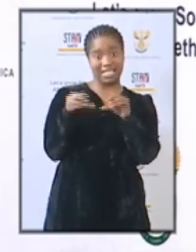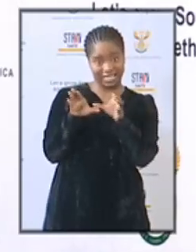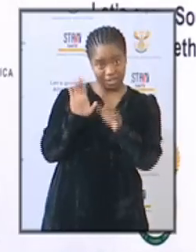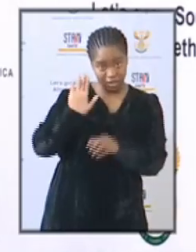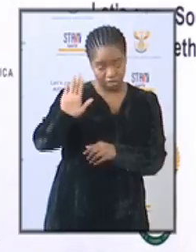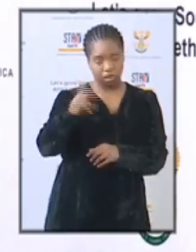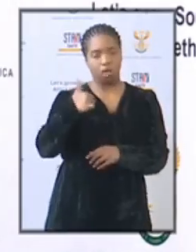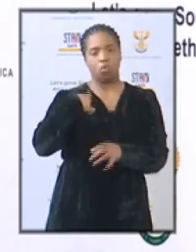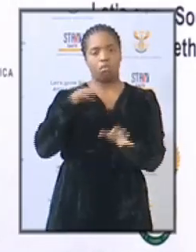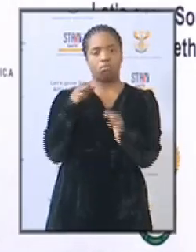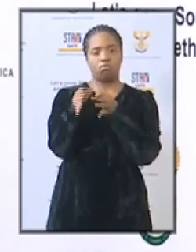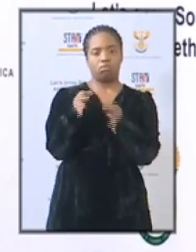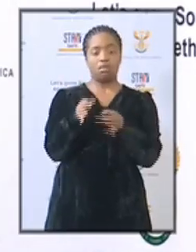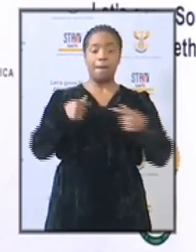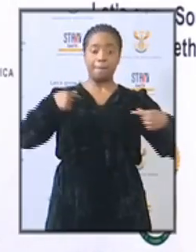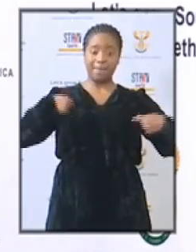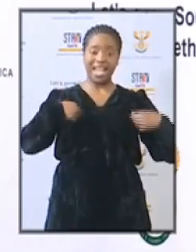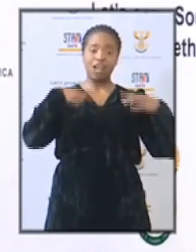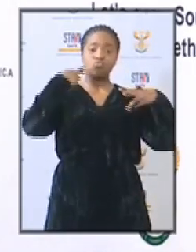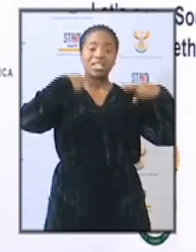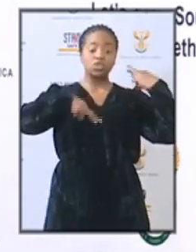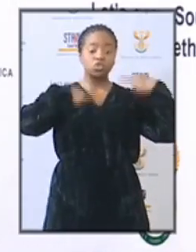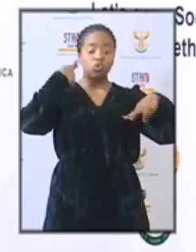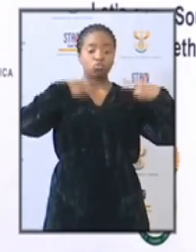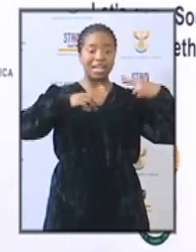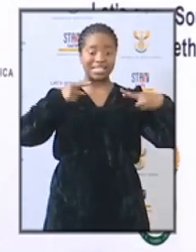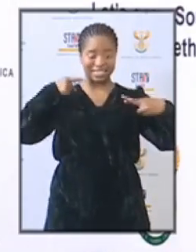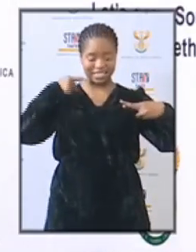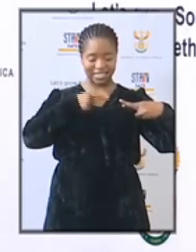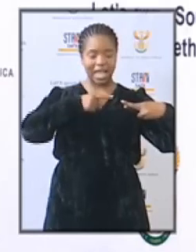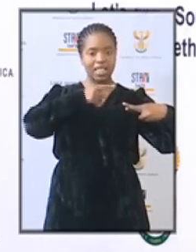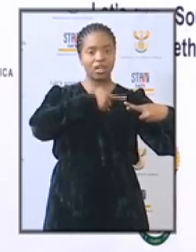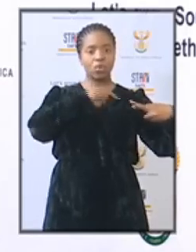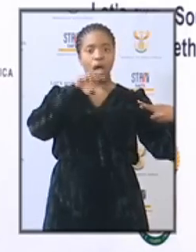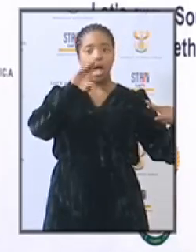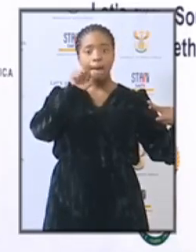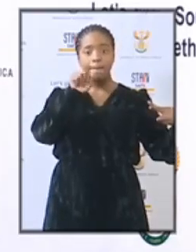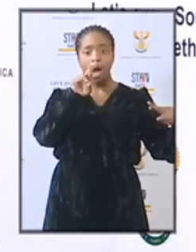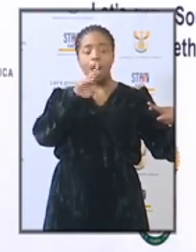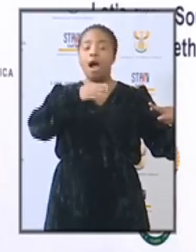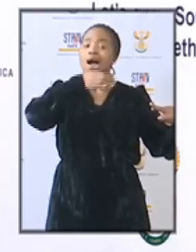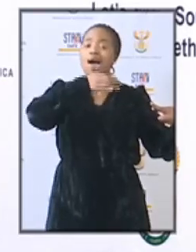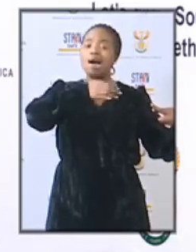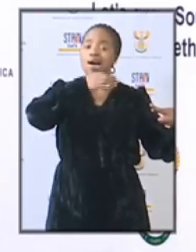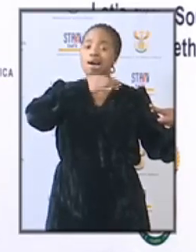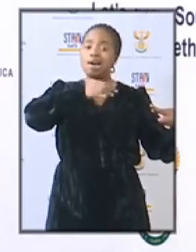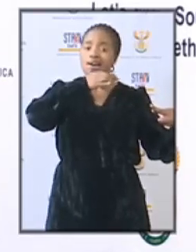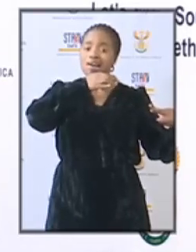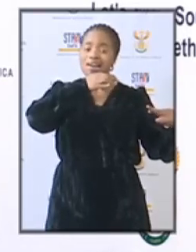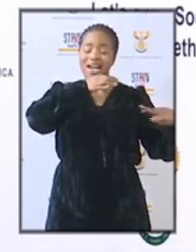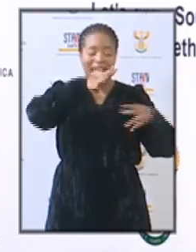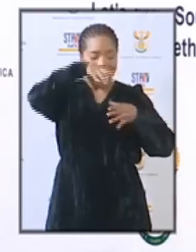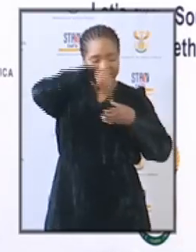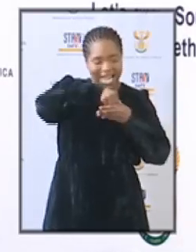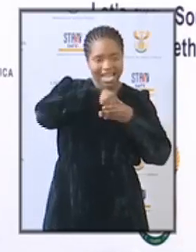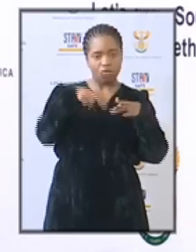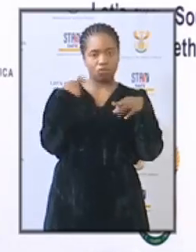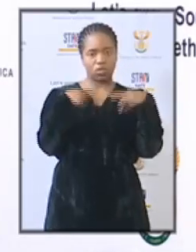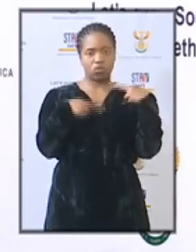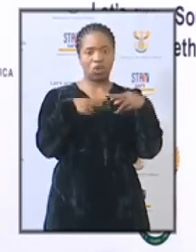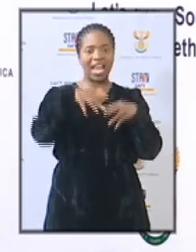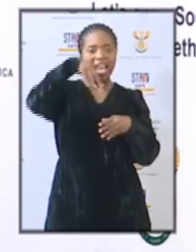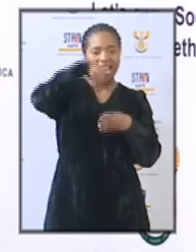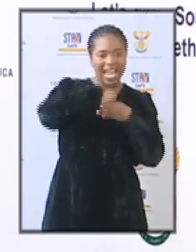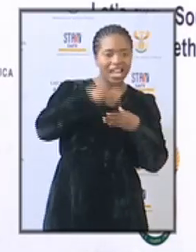to the restaurants. And that's why even on the bars, I'm referring to the bars that are within the premises of our